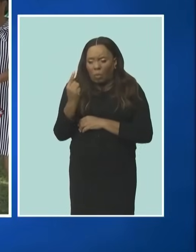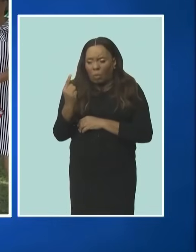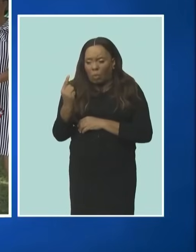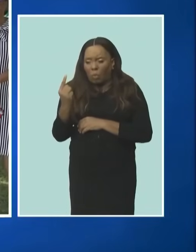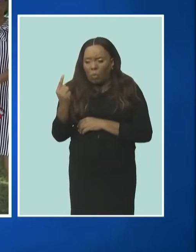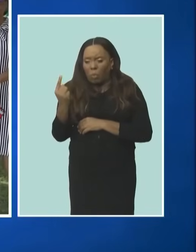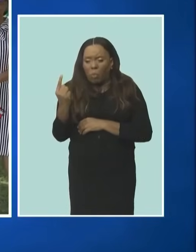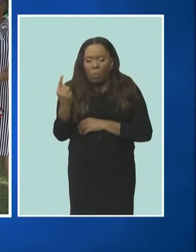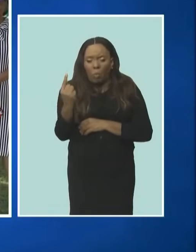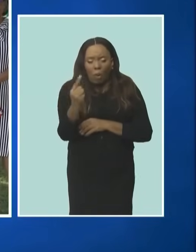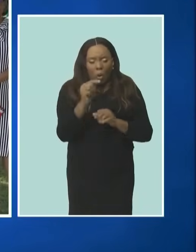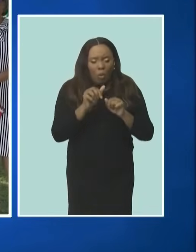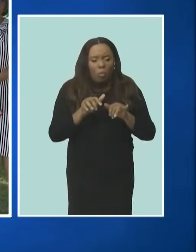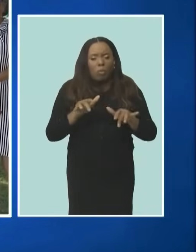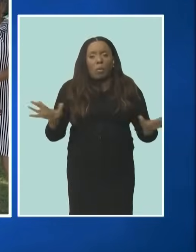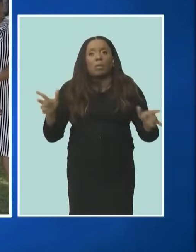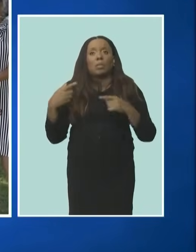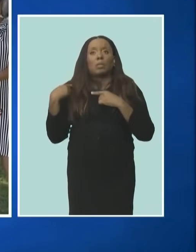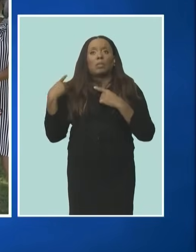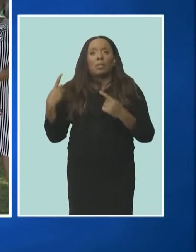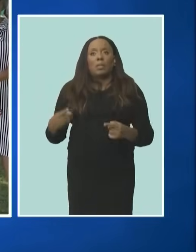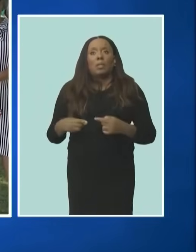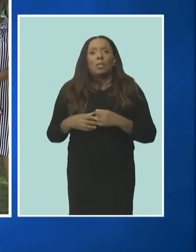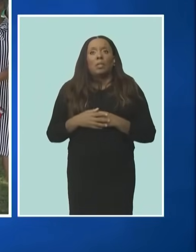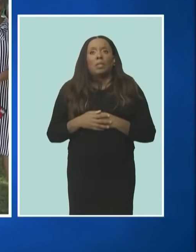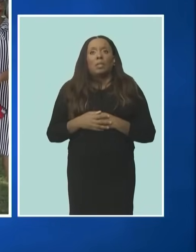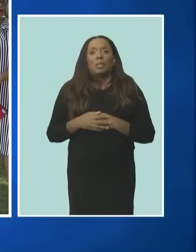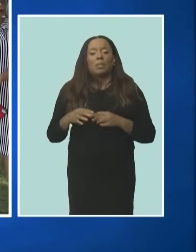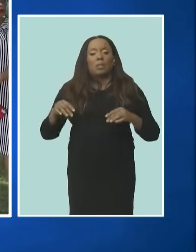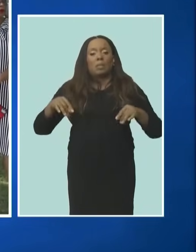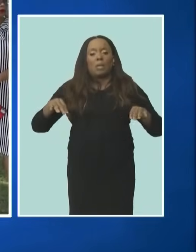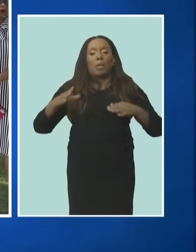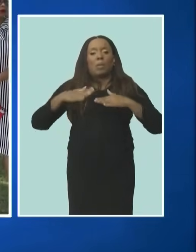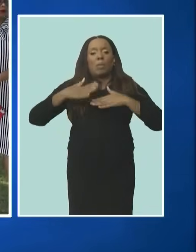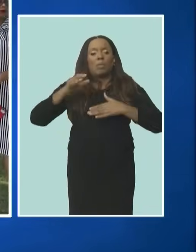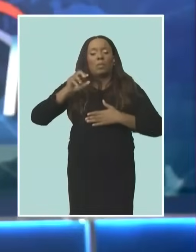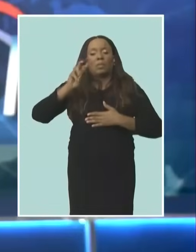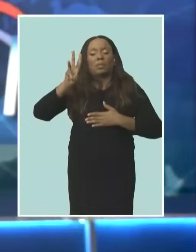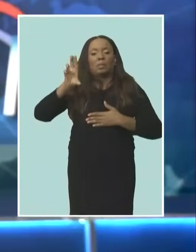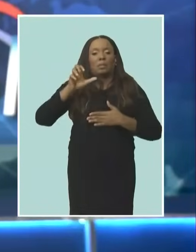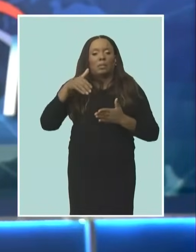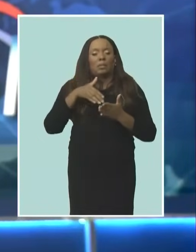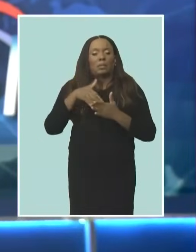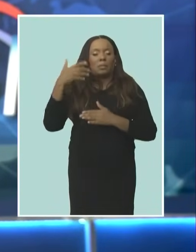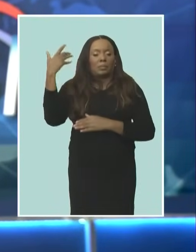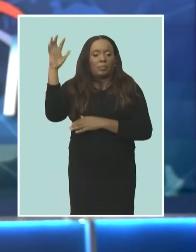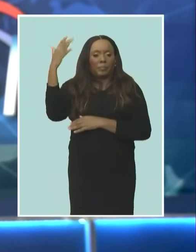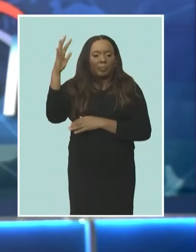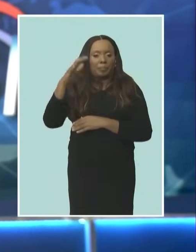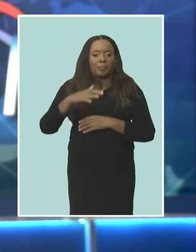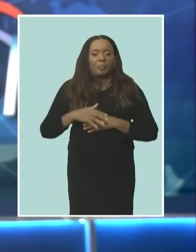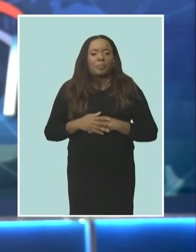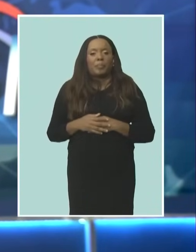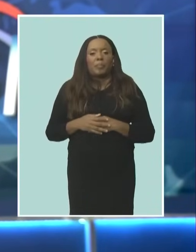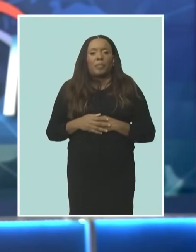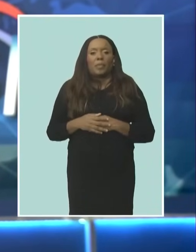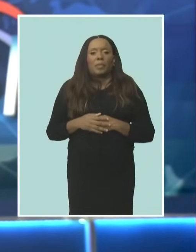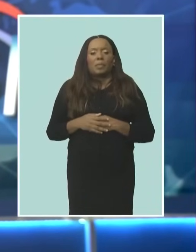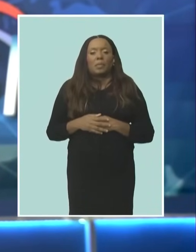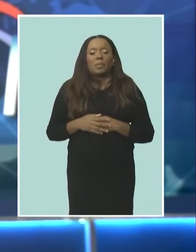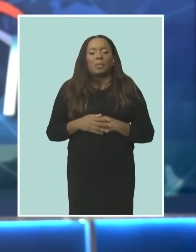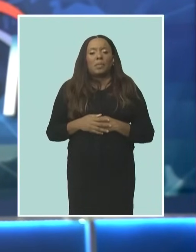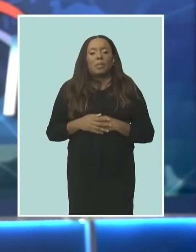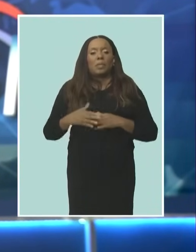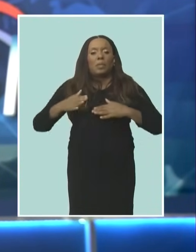we have planted thus far over 600,000 trees. Well, more than 700 young people